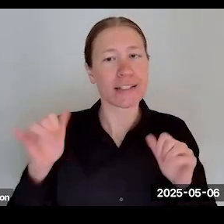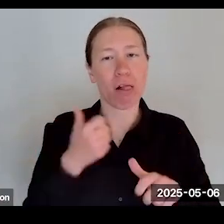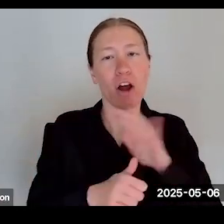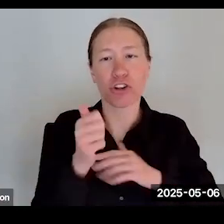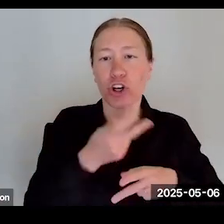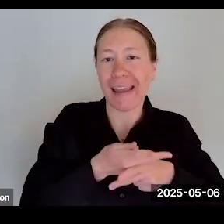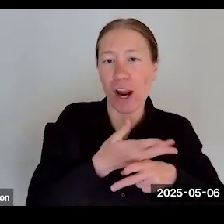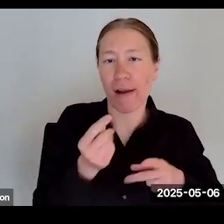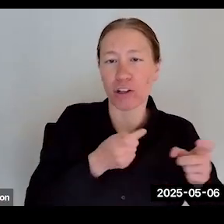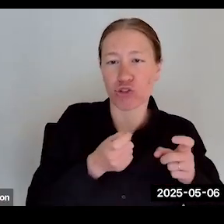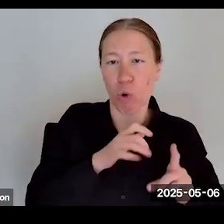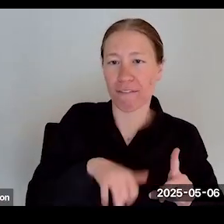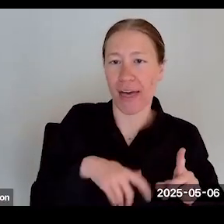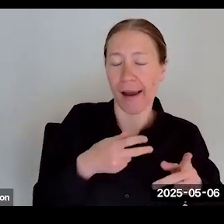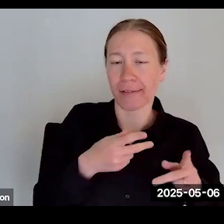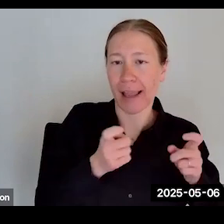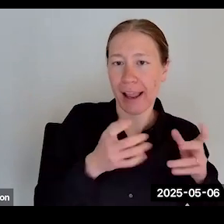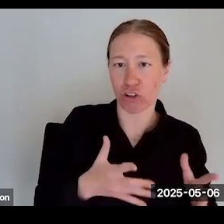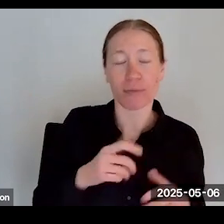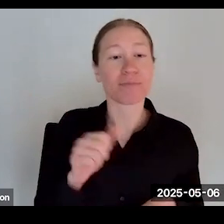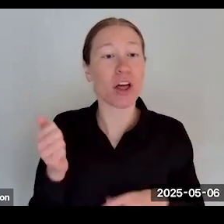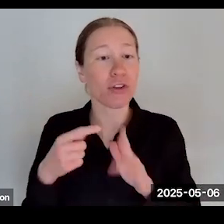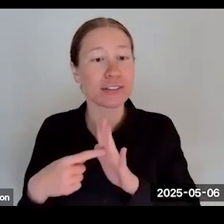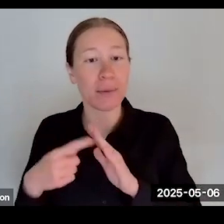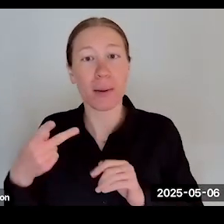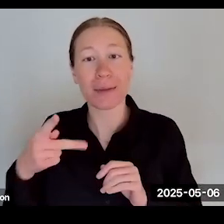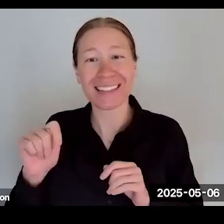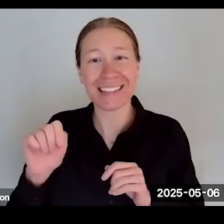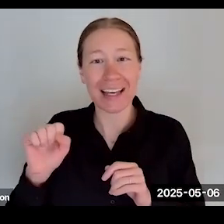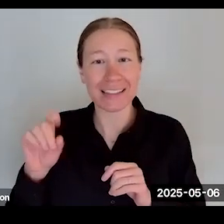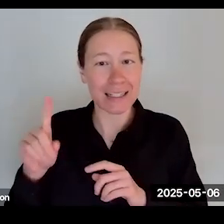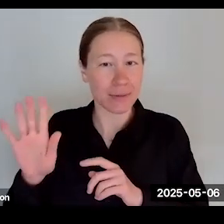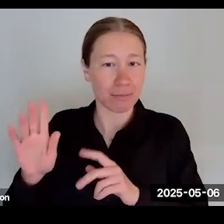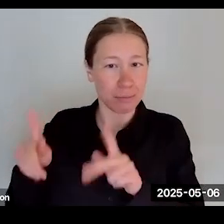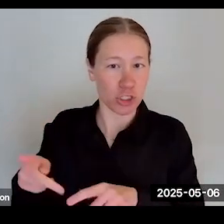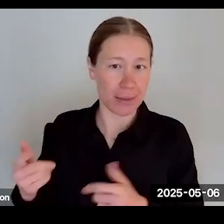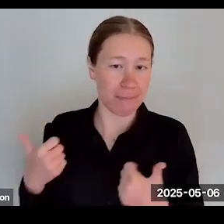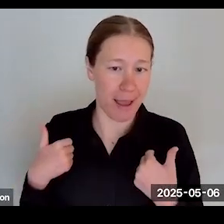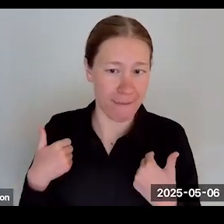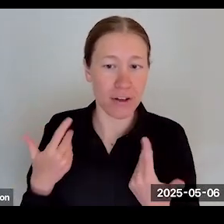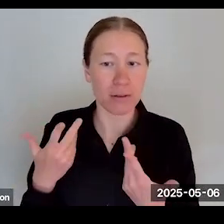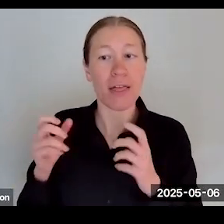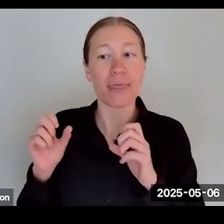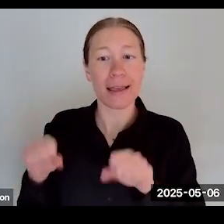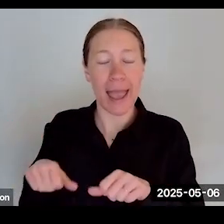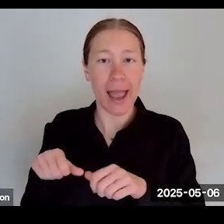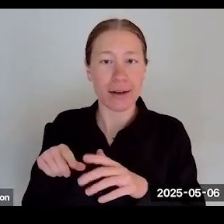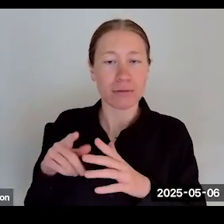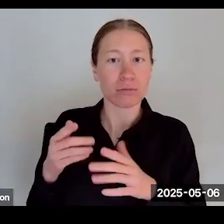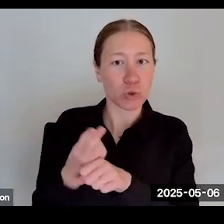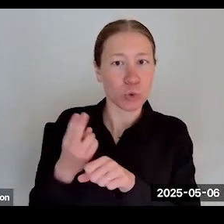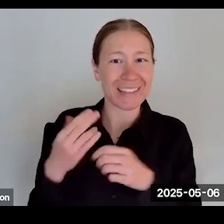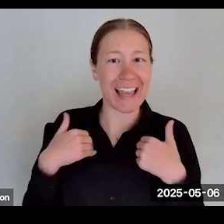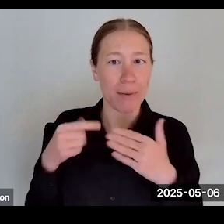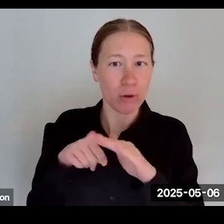Another example, a person with PTSD has a service animal that enters a room, reviews it for a threat, and then goes back to its